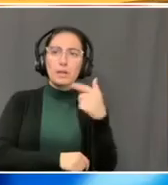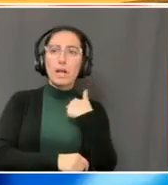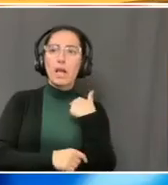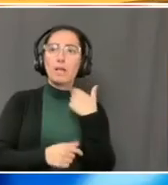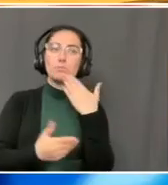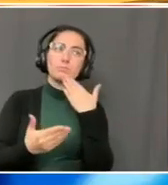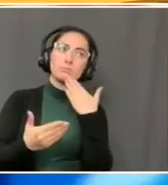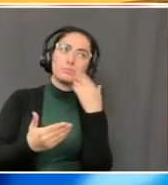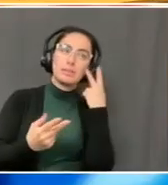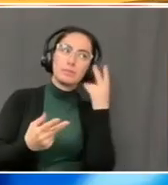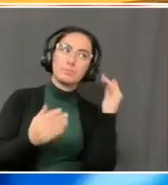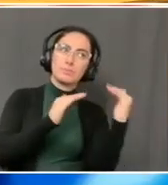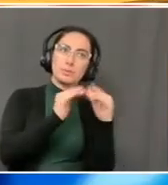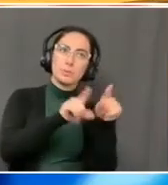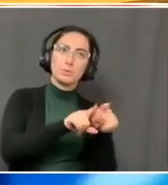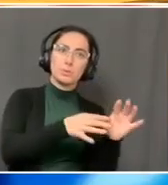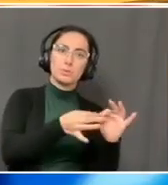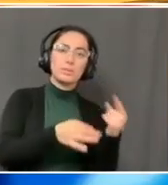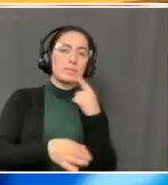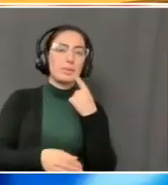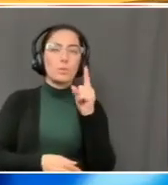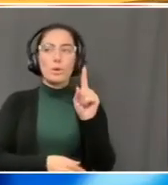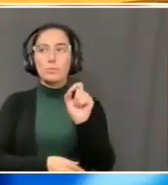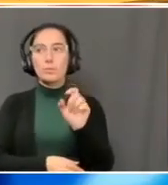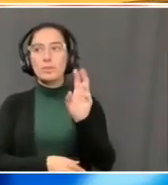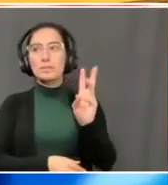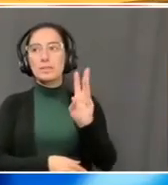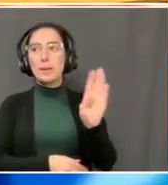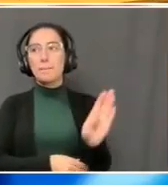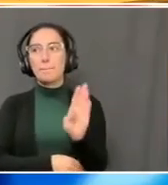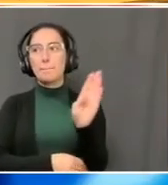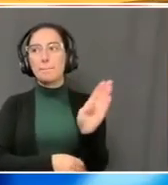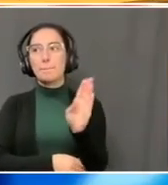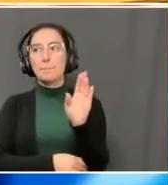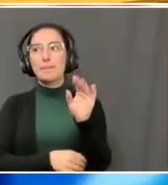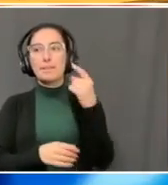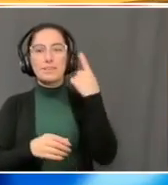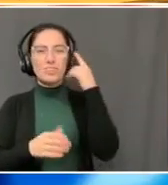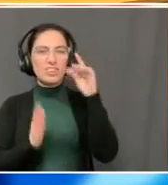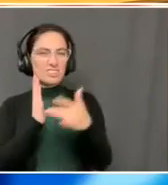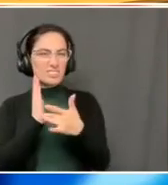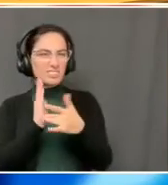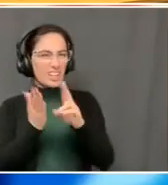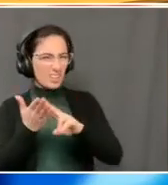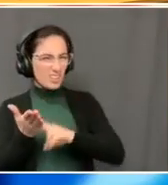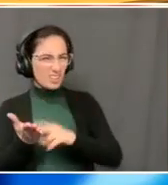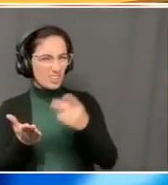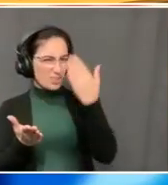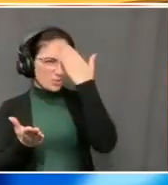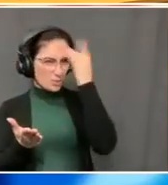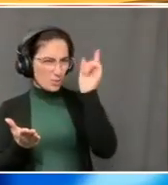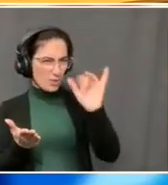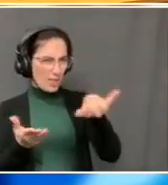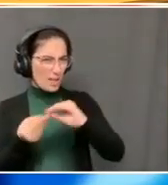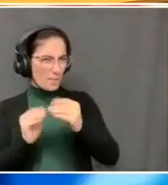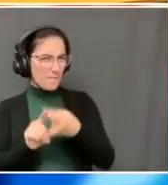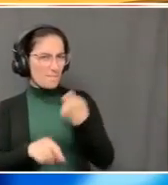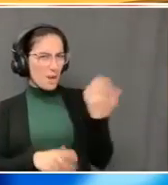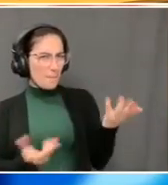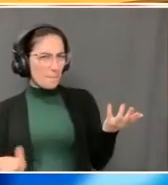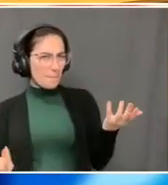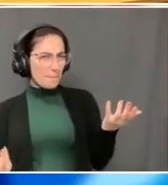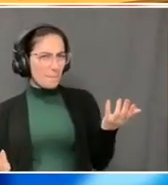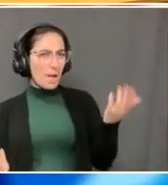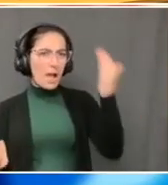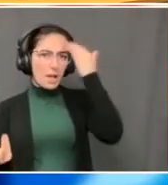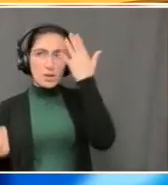well, talking about a 1.6 billion in tech contracts. Do you know where they get that number? Because I know here we have